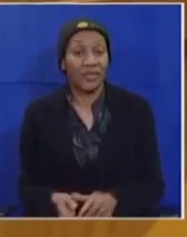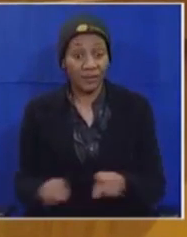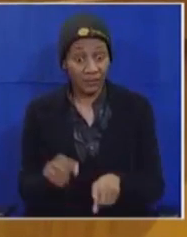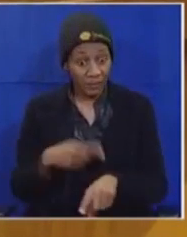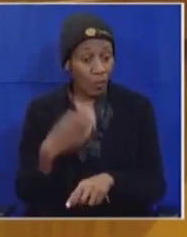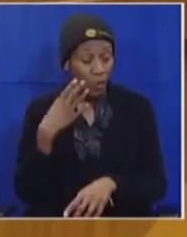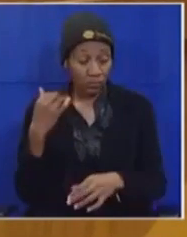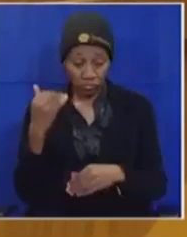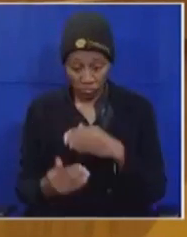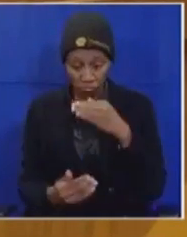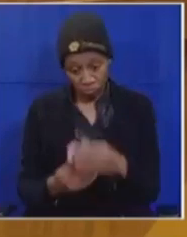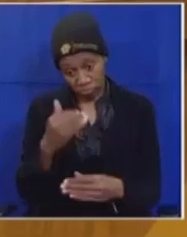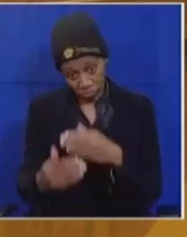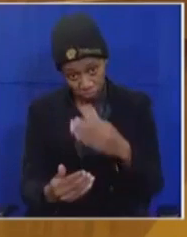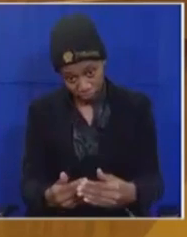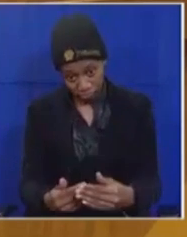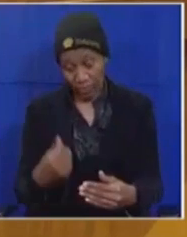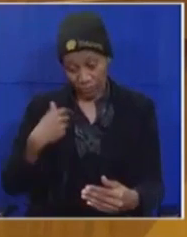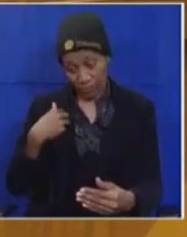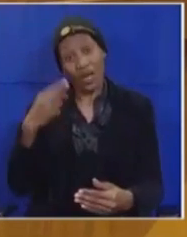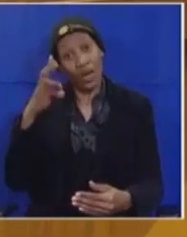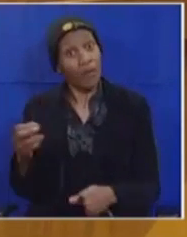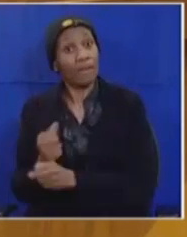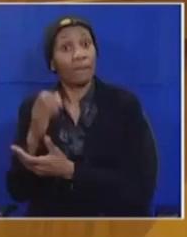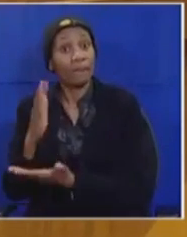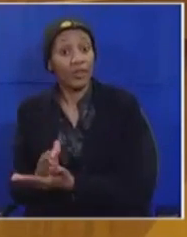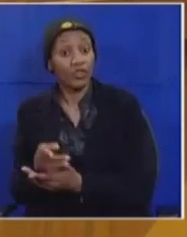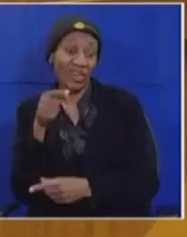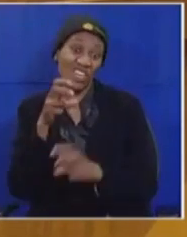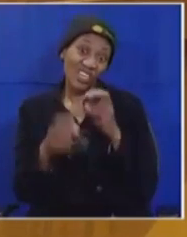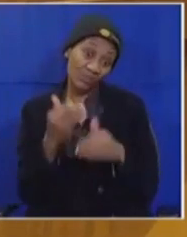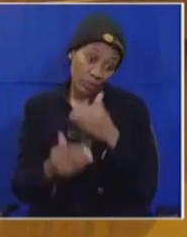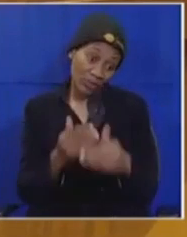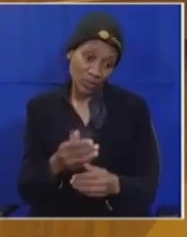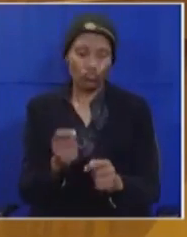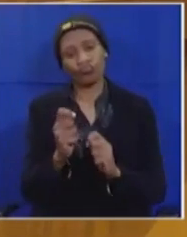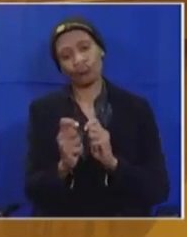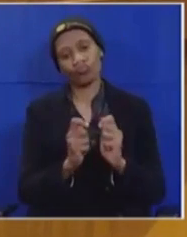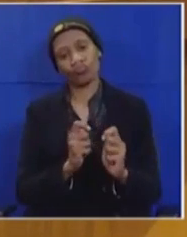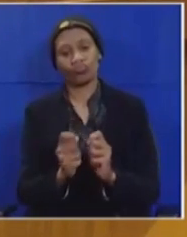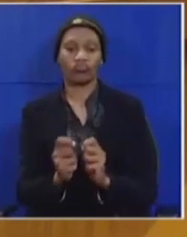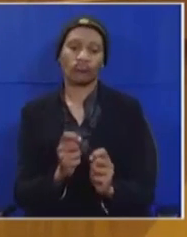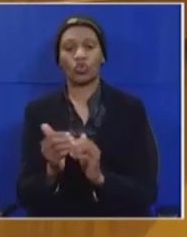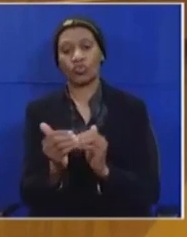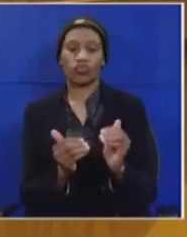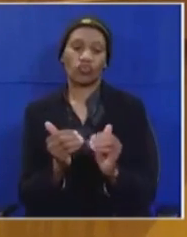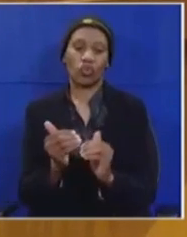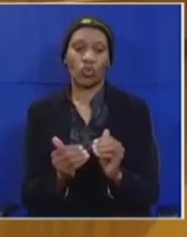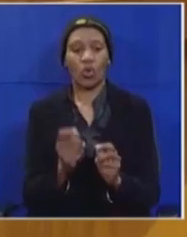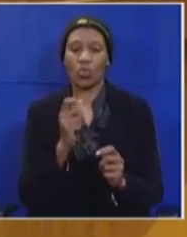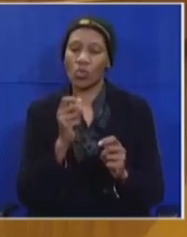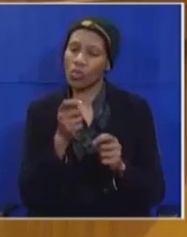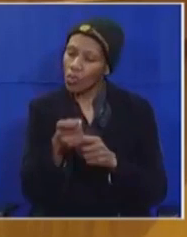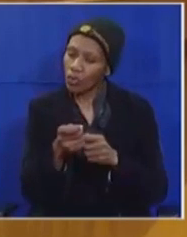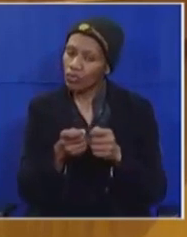happens, we are going to make sure that it is properly managed, it is properly directed, and